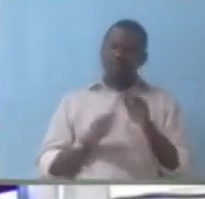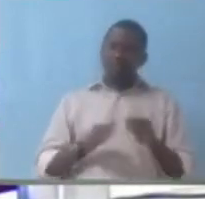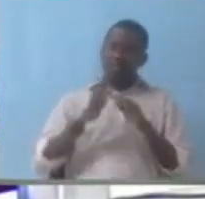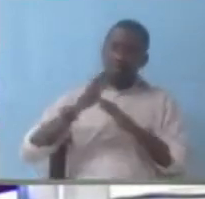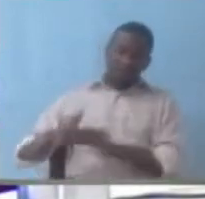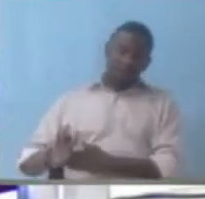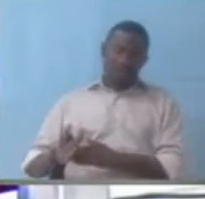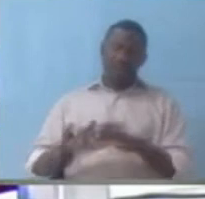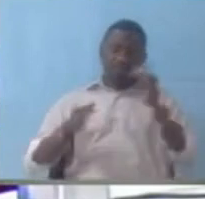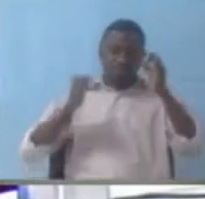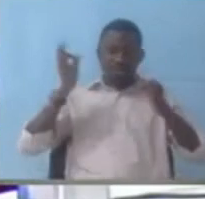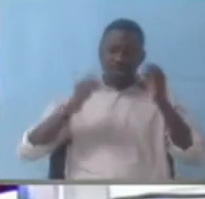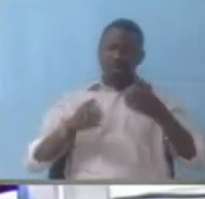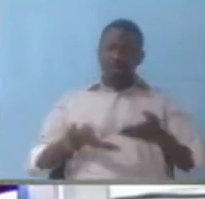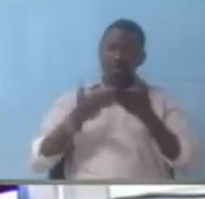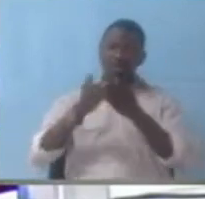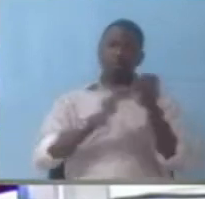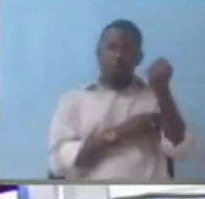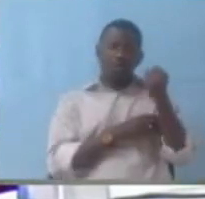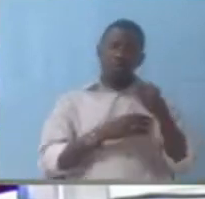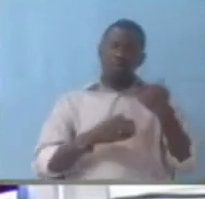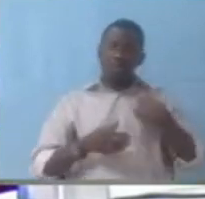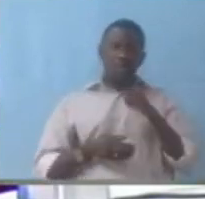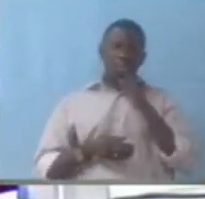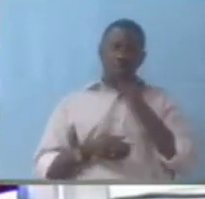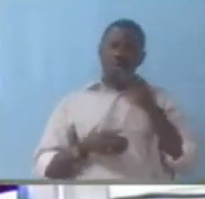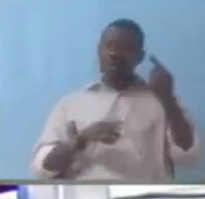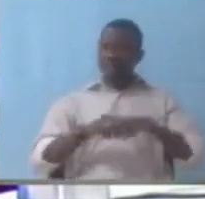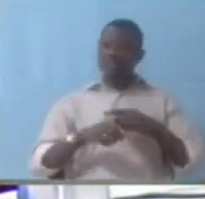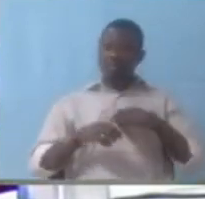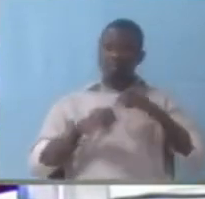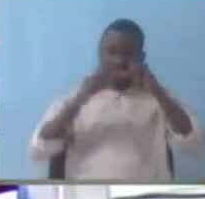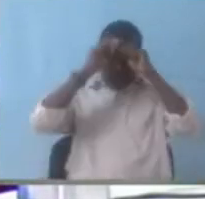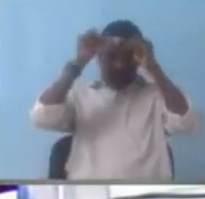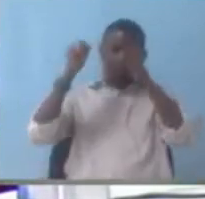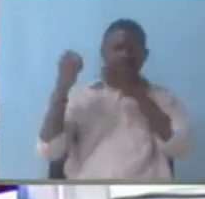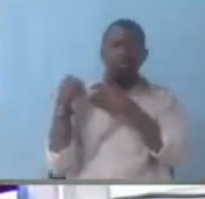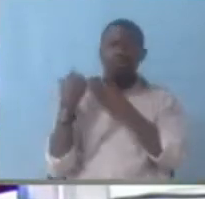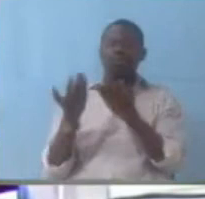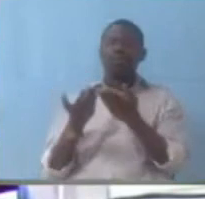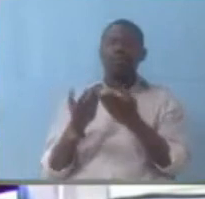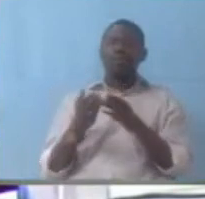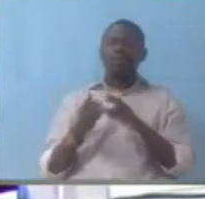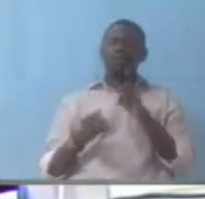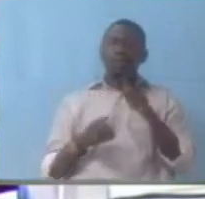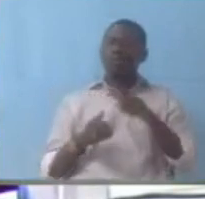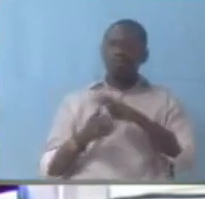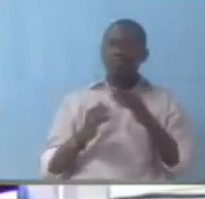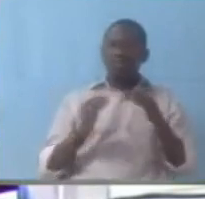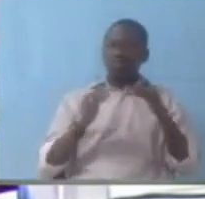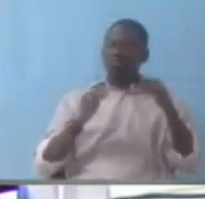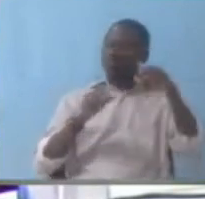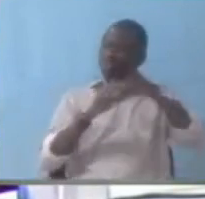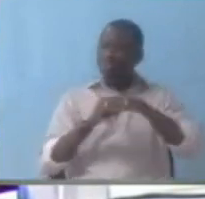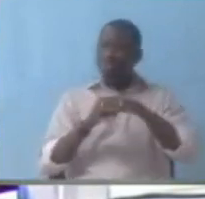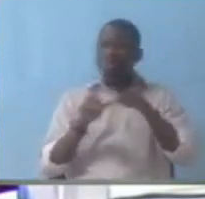kasembo di mol la mi alam ko wolebe maralolani wo watu kono. That is not in consonance with democratic principles as we know. Woman ka fendi